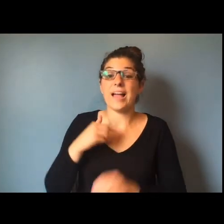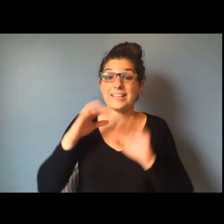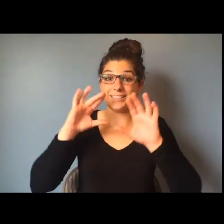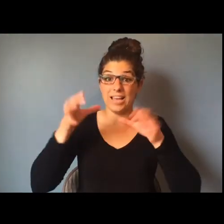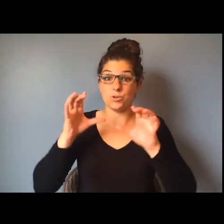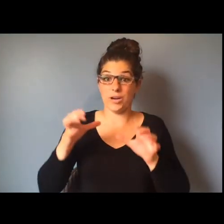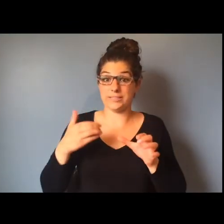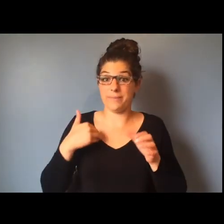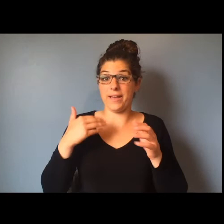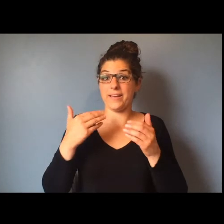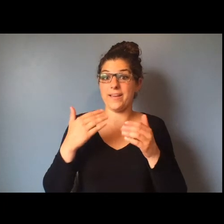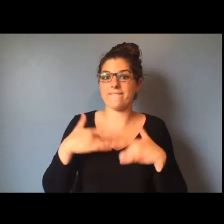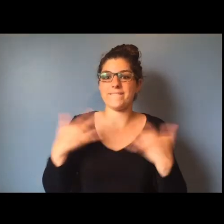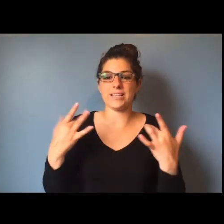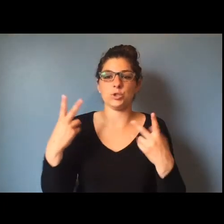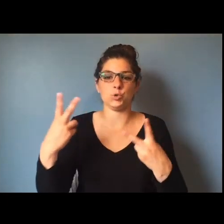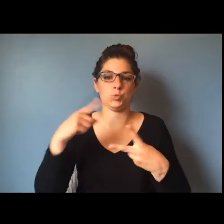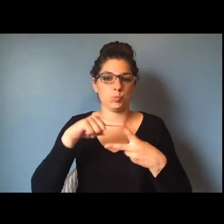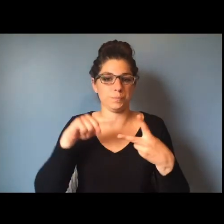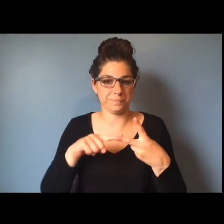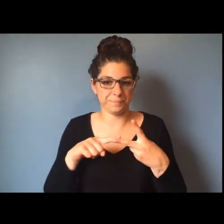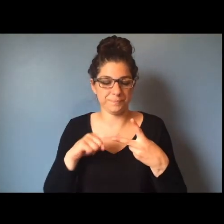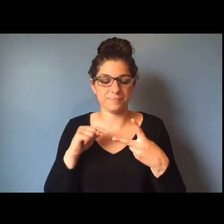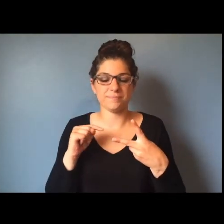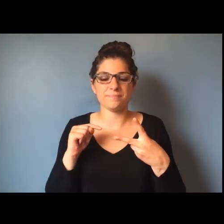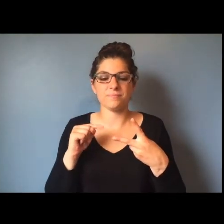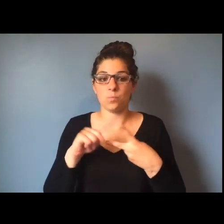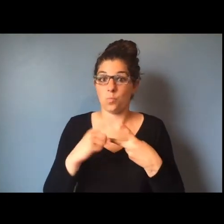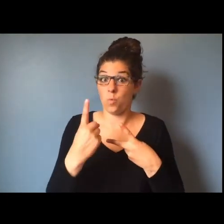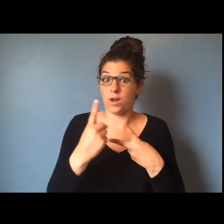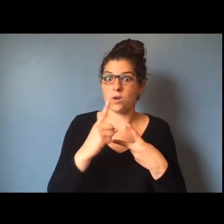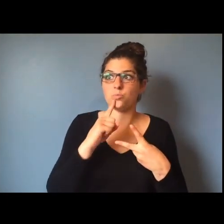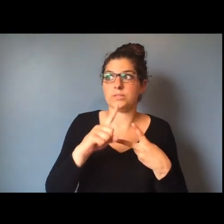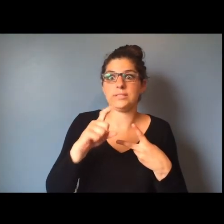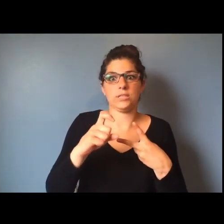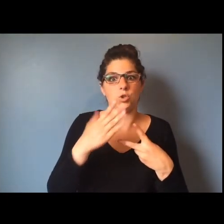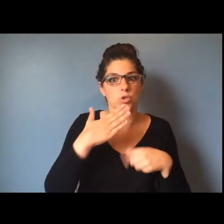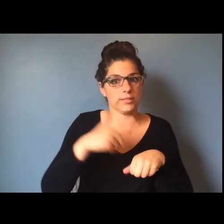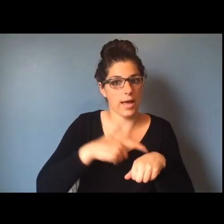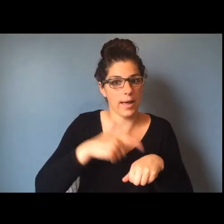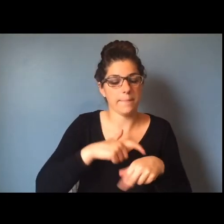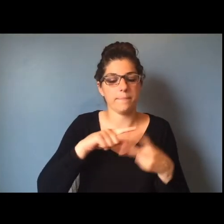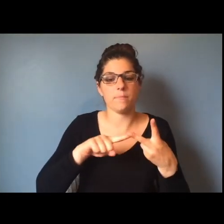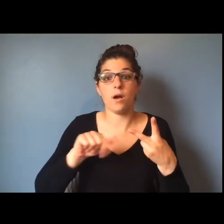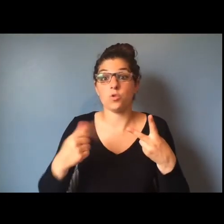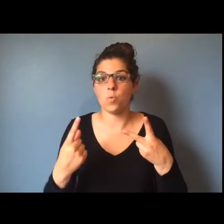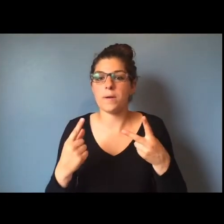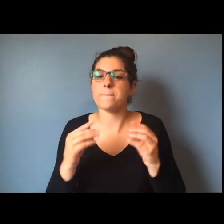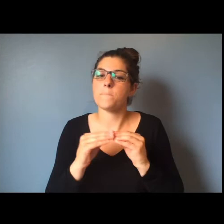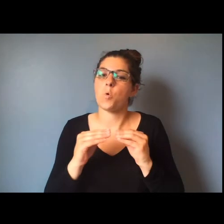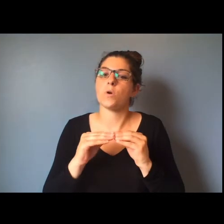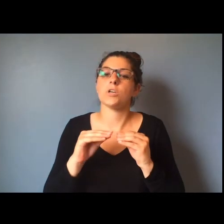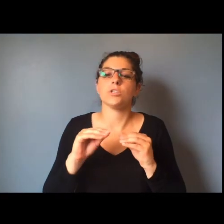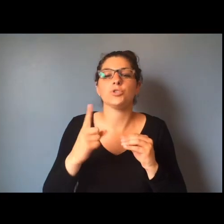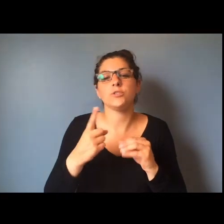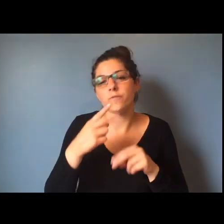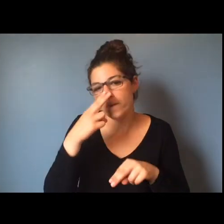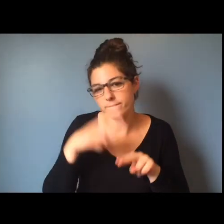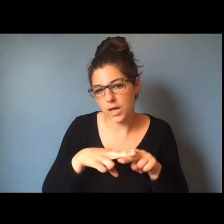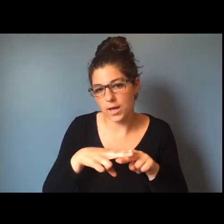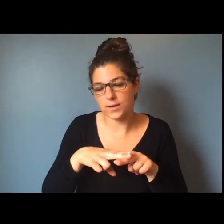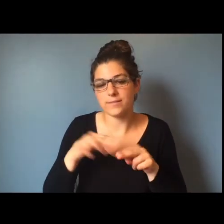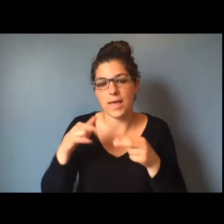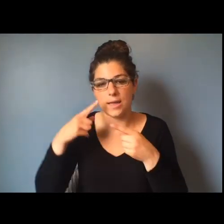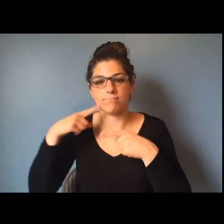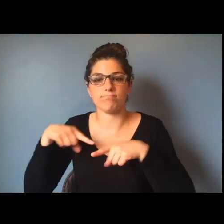my events into two categories. One that I really need to do a good time, and the other one where it's more just for fun, and that sort of coincides